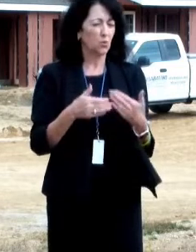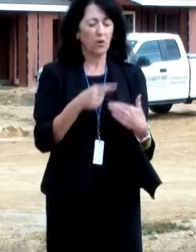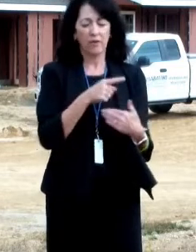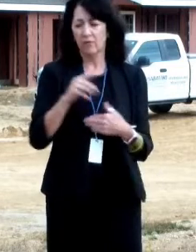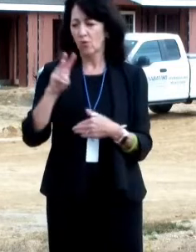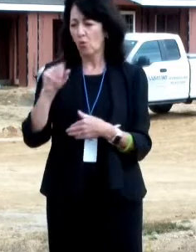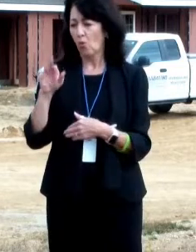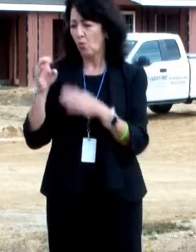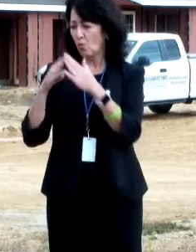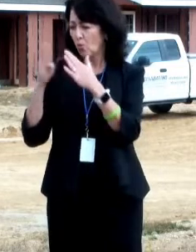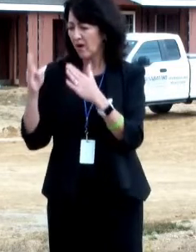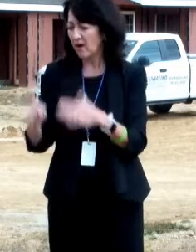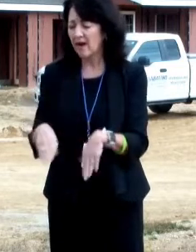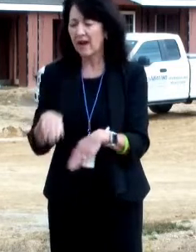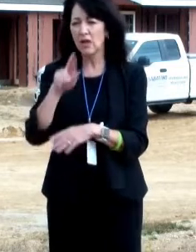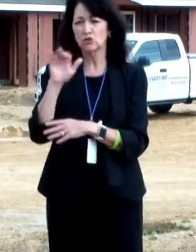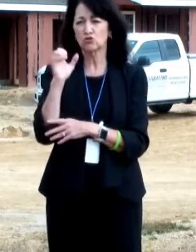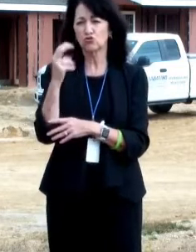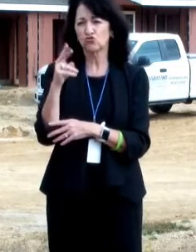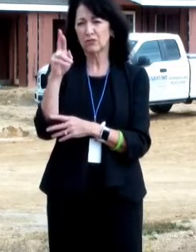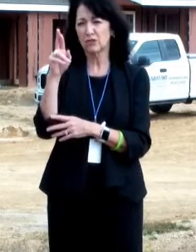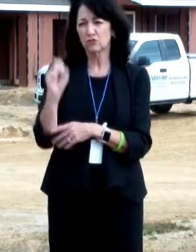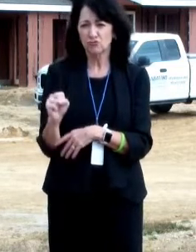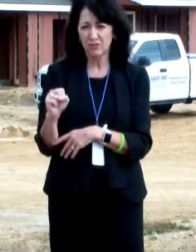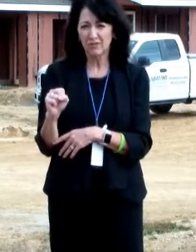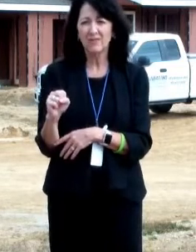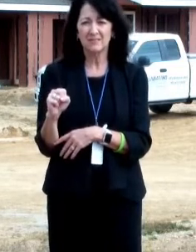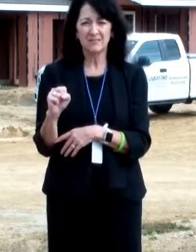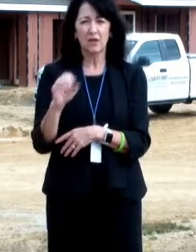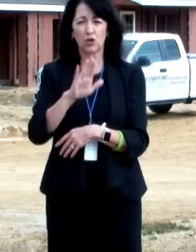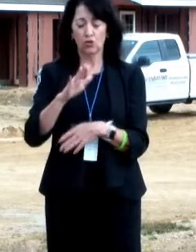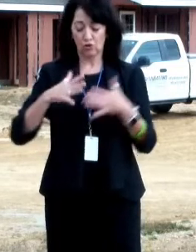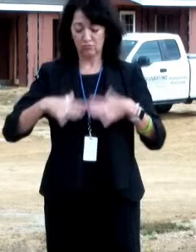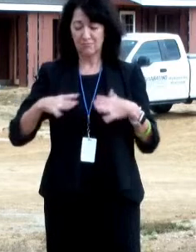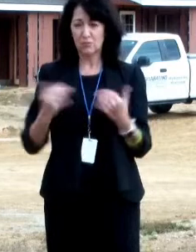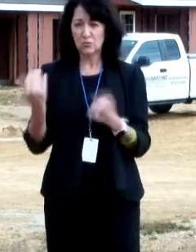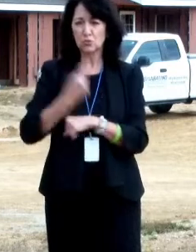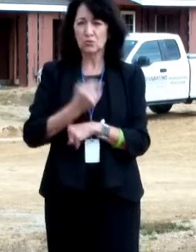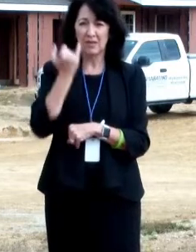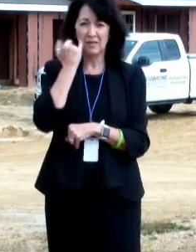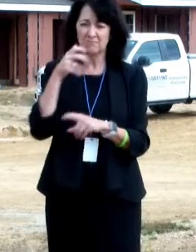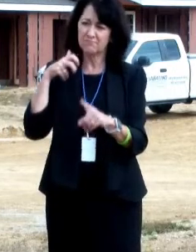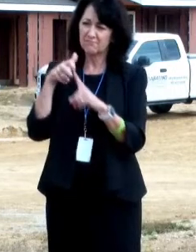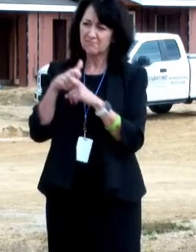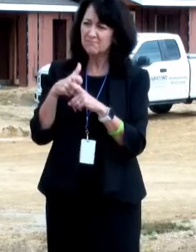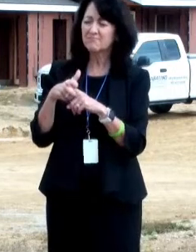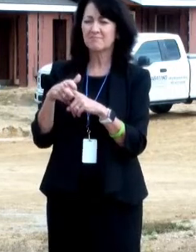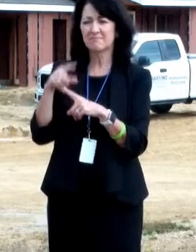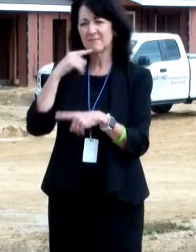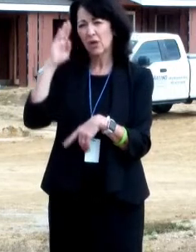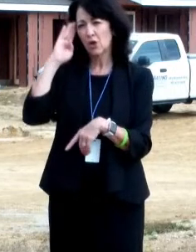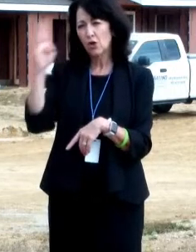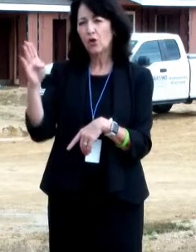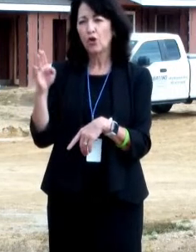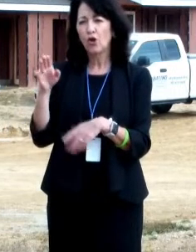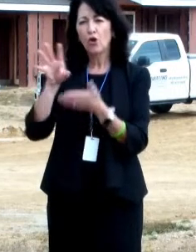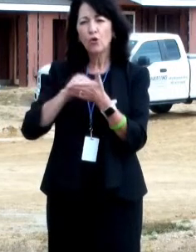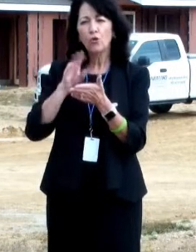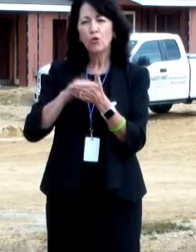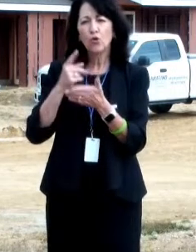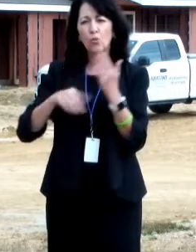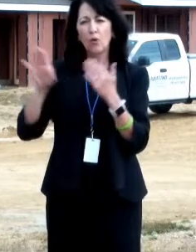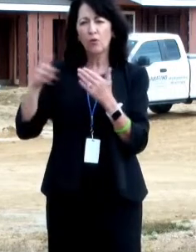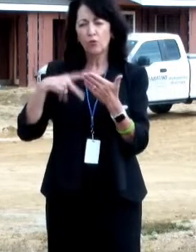their Reach Riverside gear on today. Please stop and say hi to them and learn more about what we are doing. To all of our